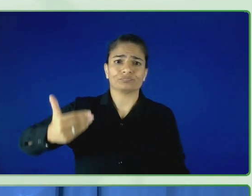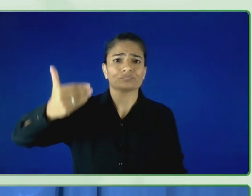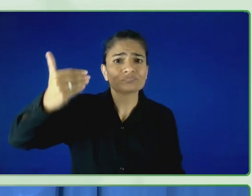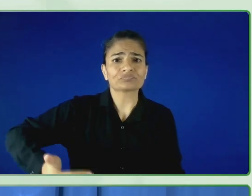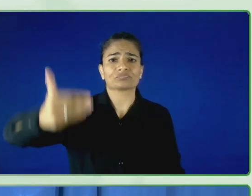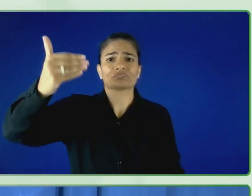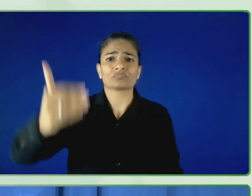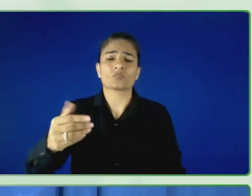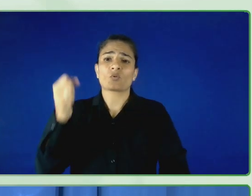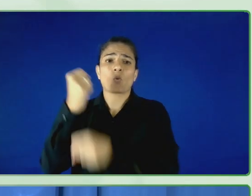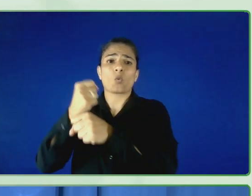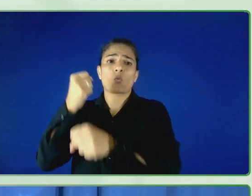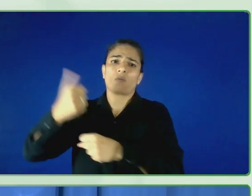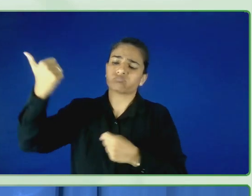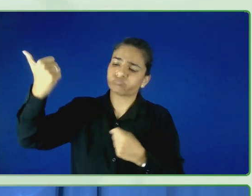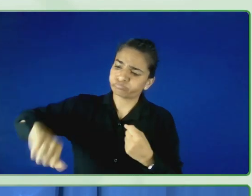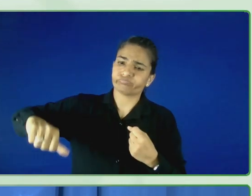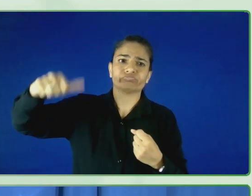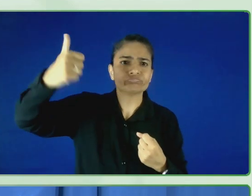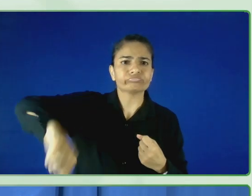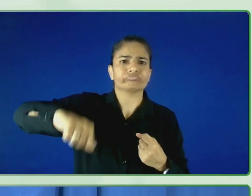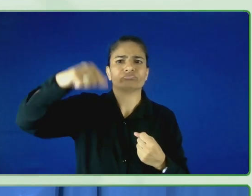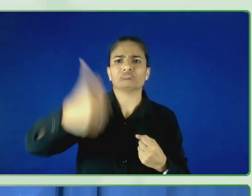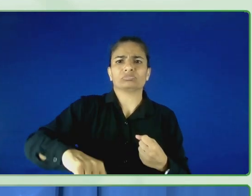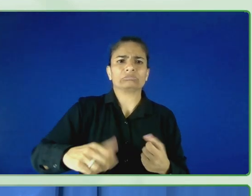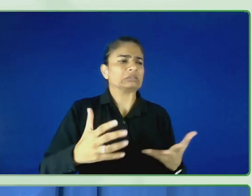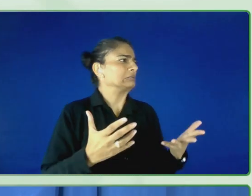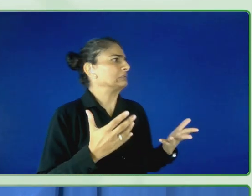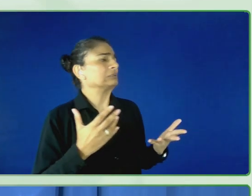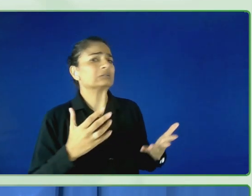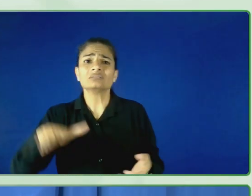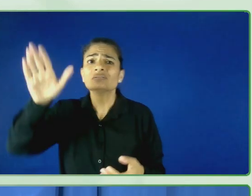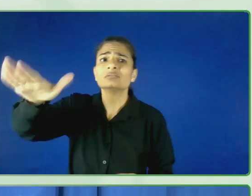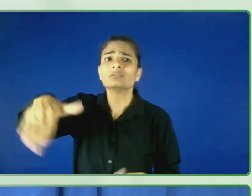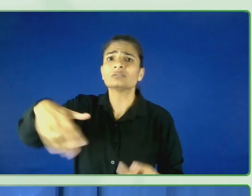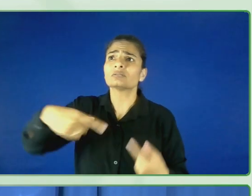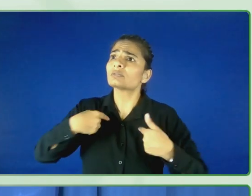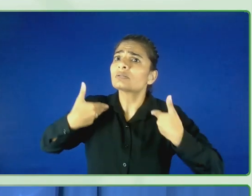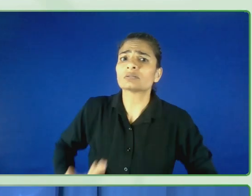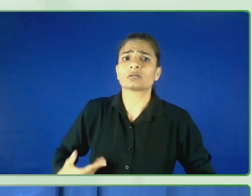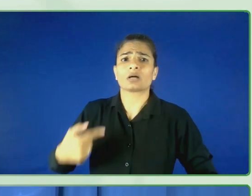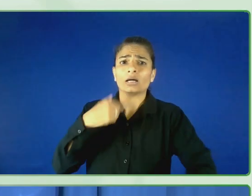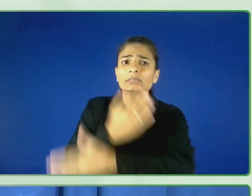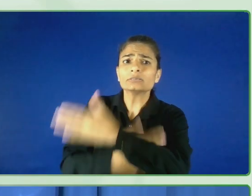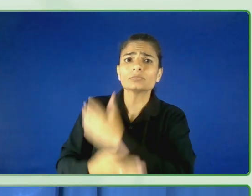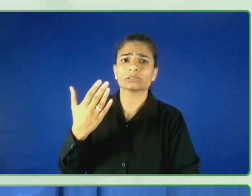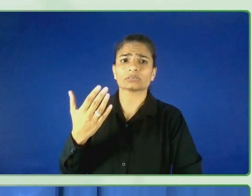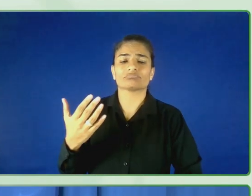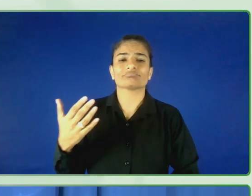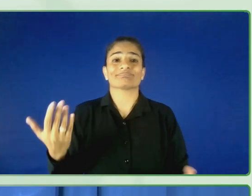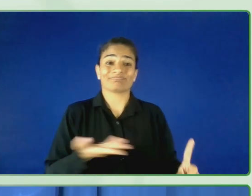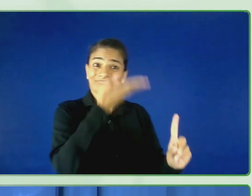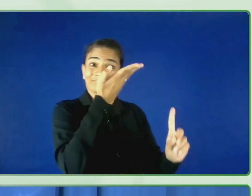That's the story of Pablo. Pablo was studying at university, and all